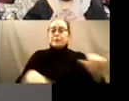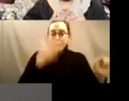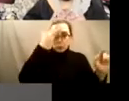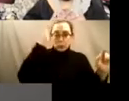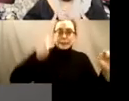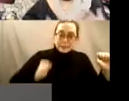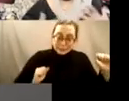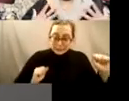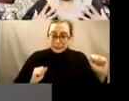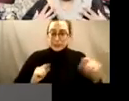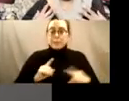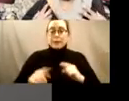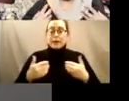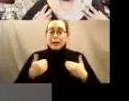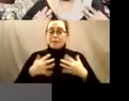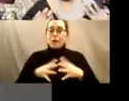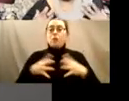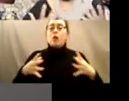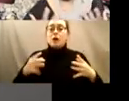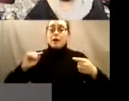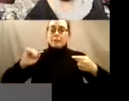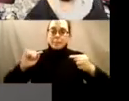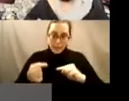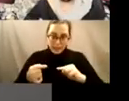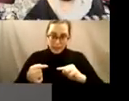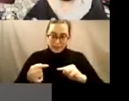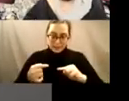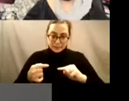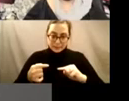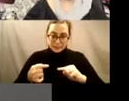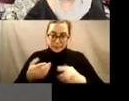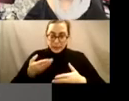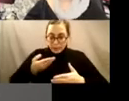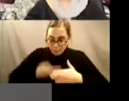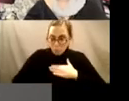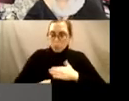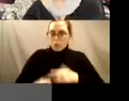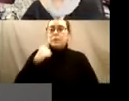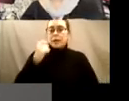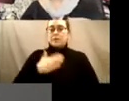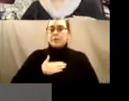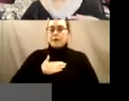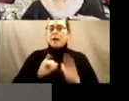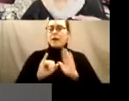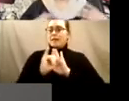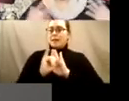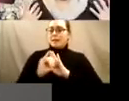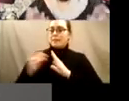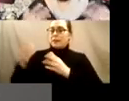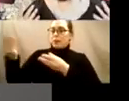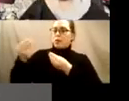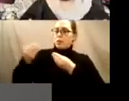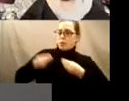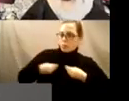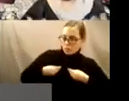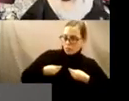lot of pain that I'm born with via my identities. And because of